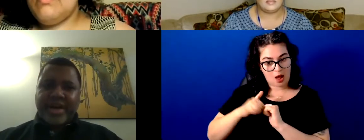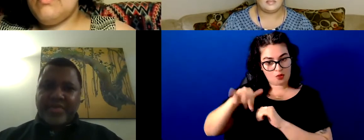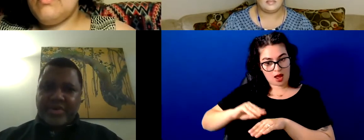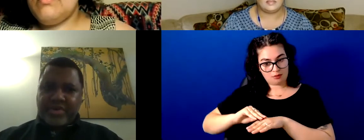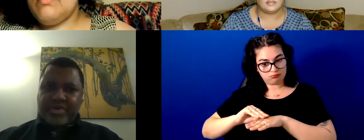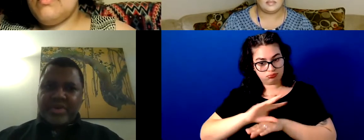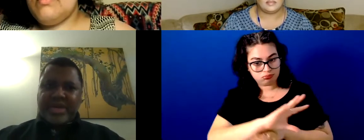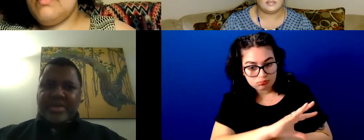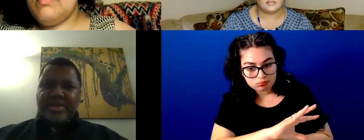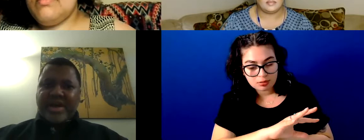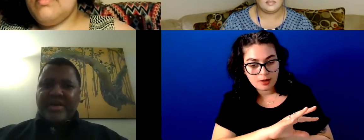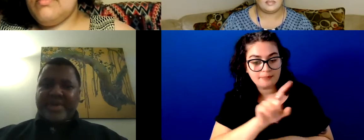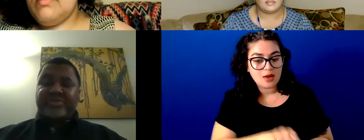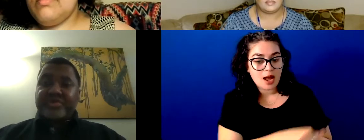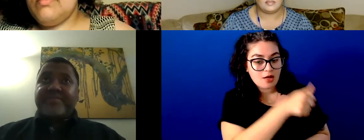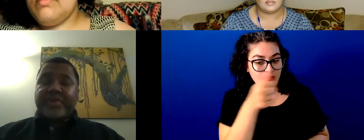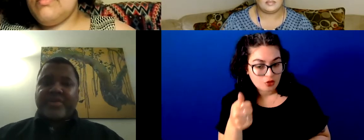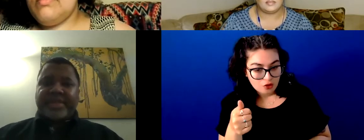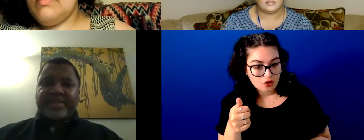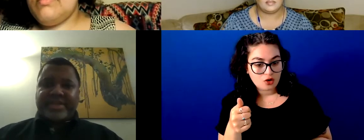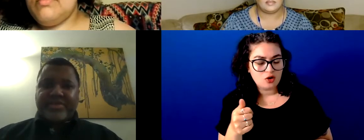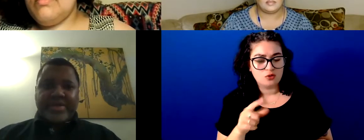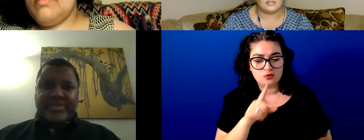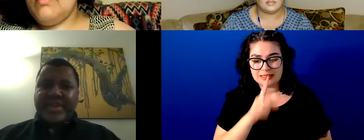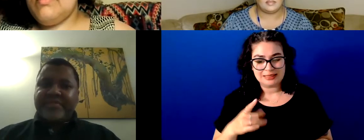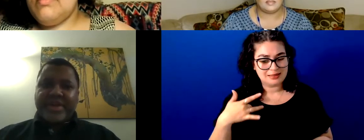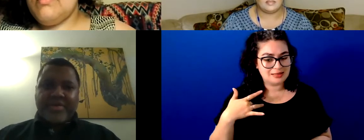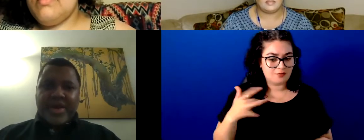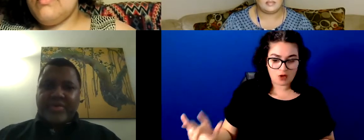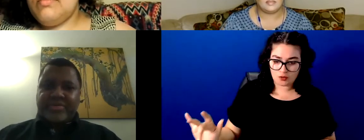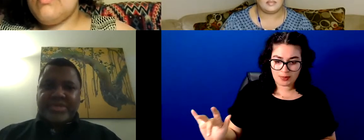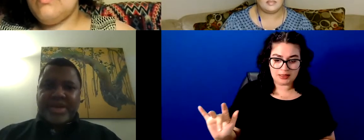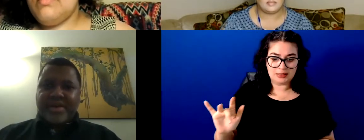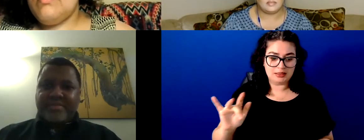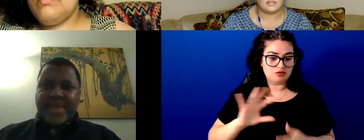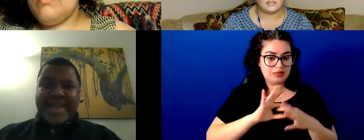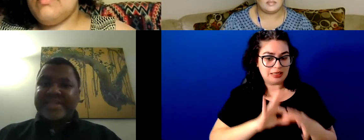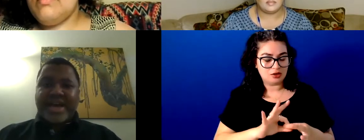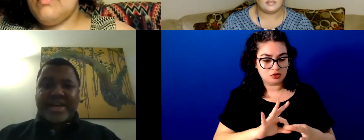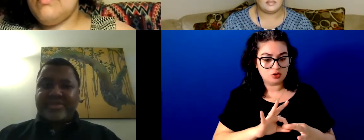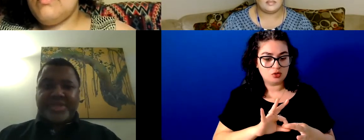the other extreme vulnerabilities around safety, around